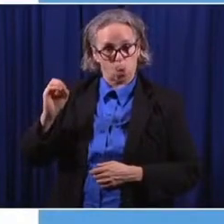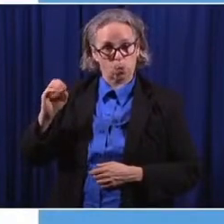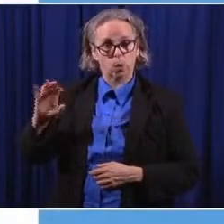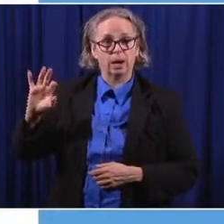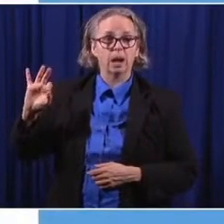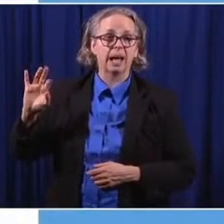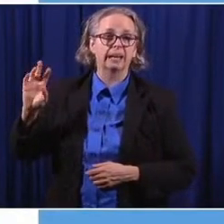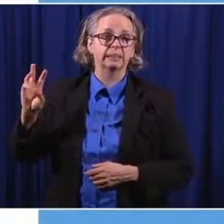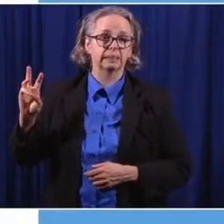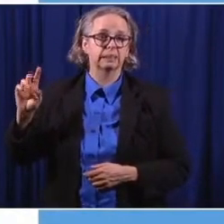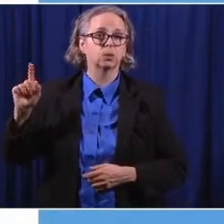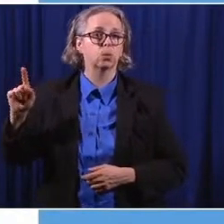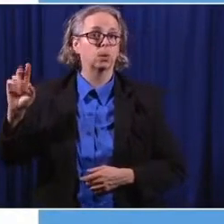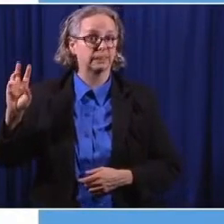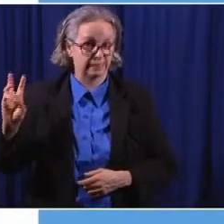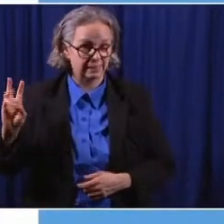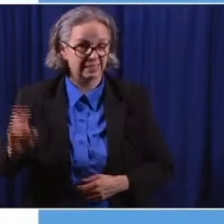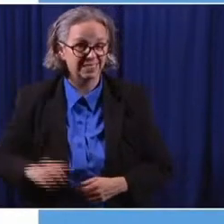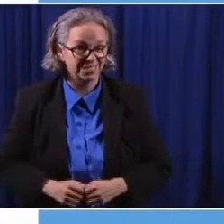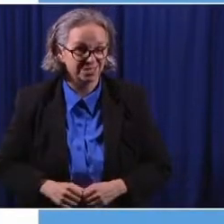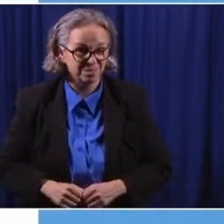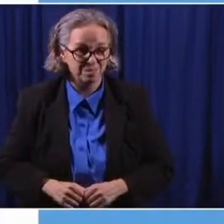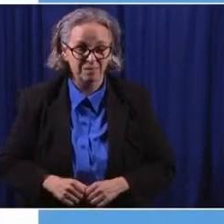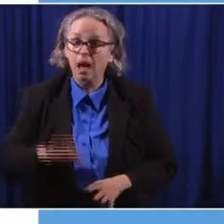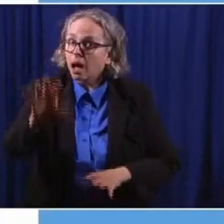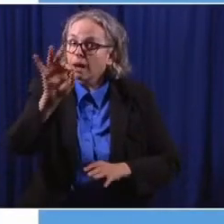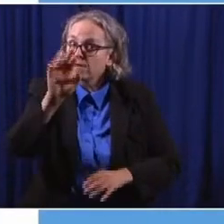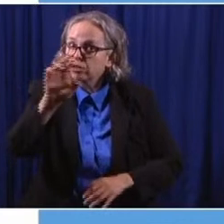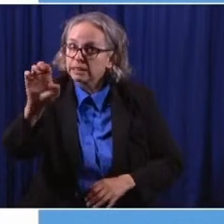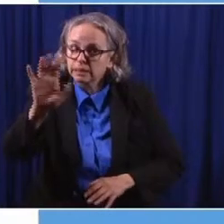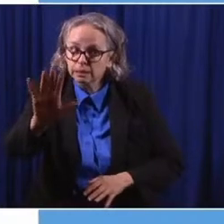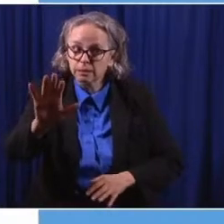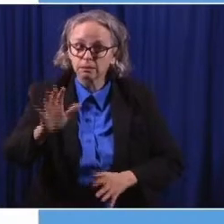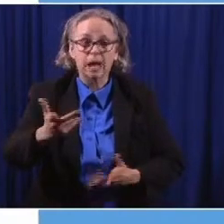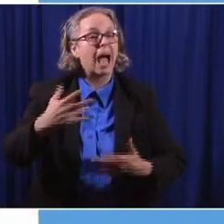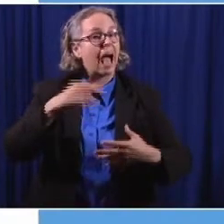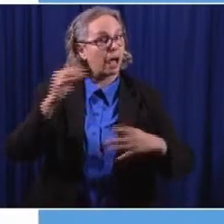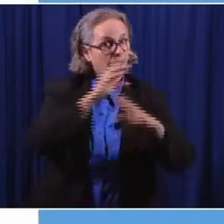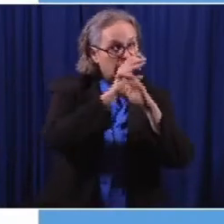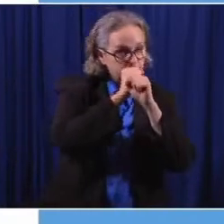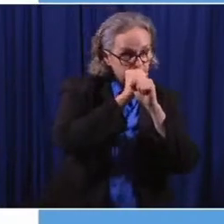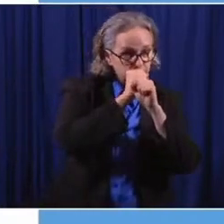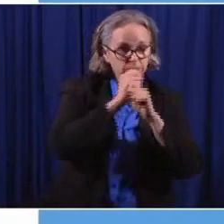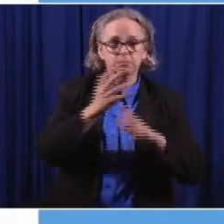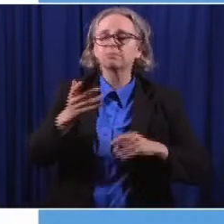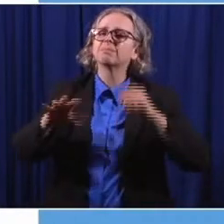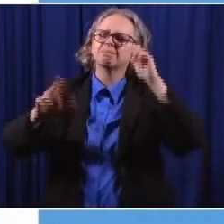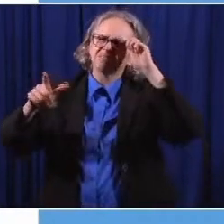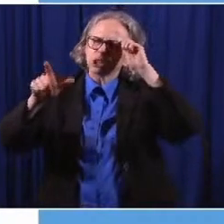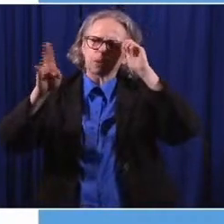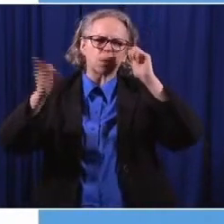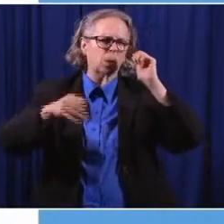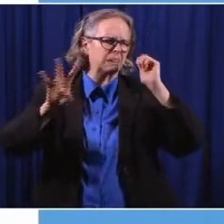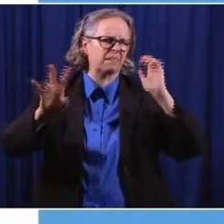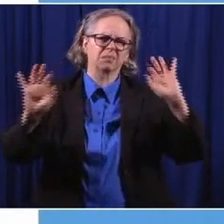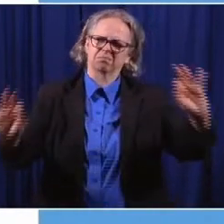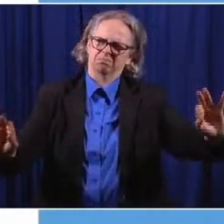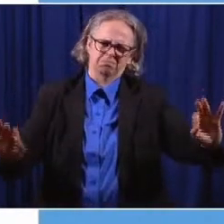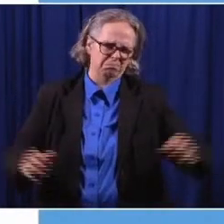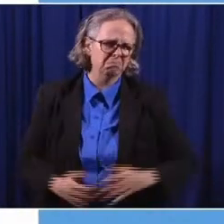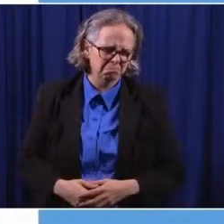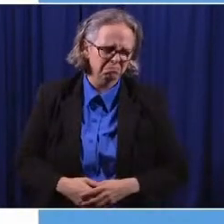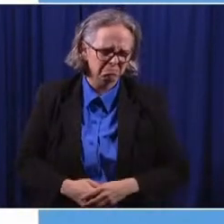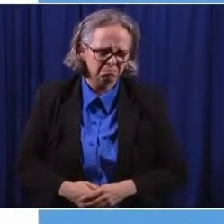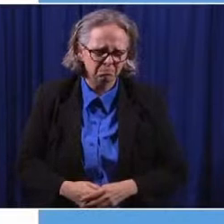1-800-720-9616. And again, it's free, it's confidential, it's 24 hours a day for any Ohioan, any age, to call and ask for